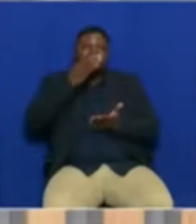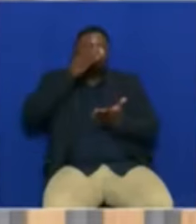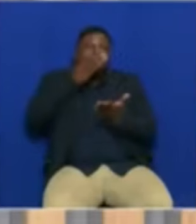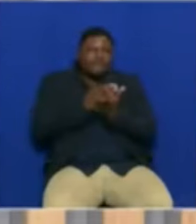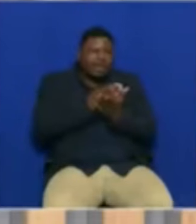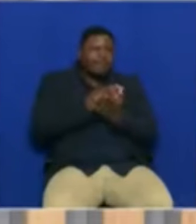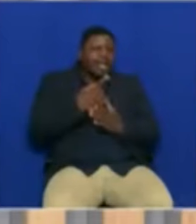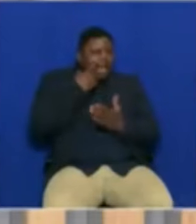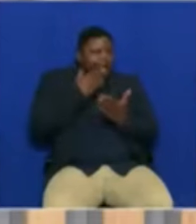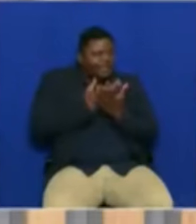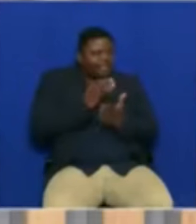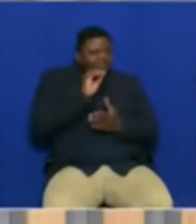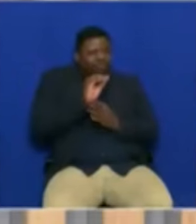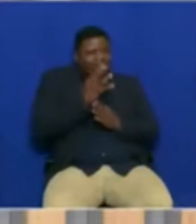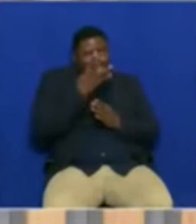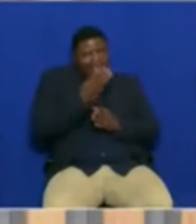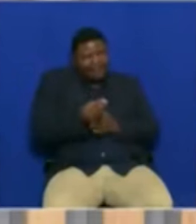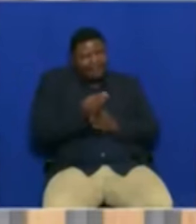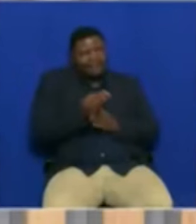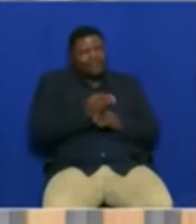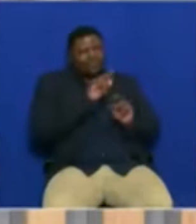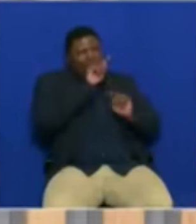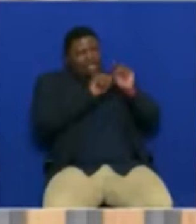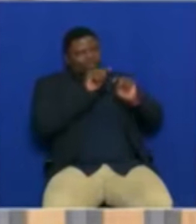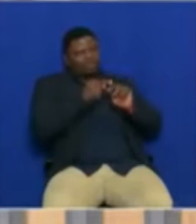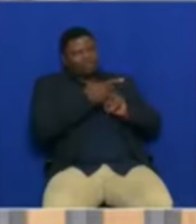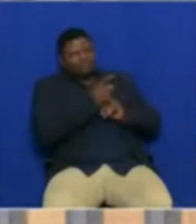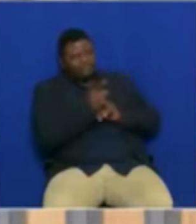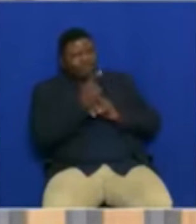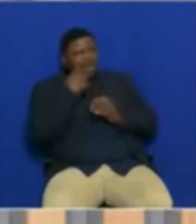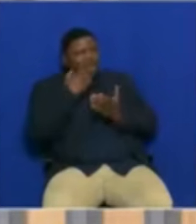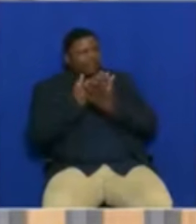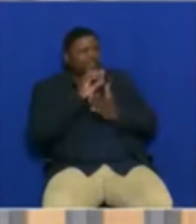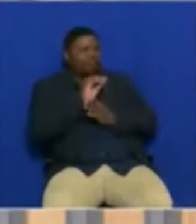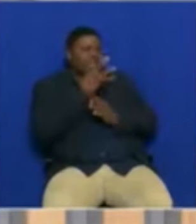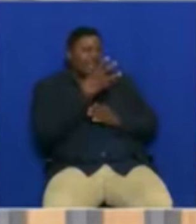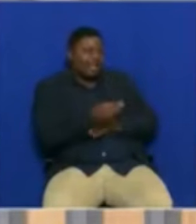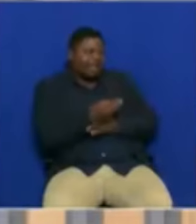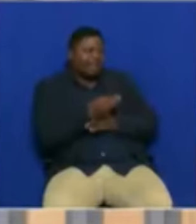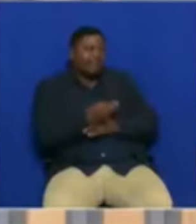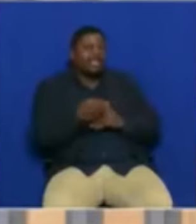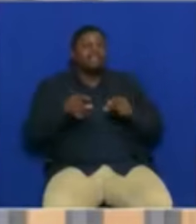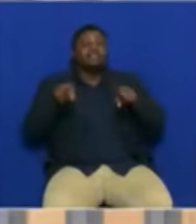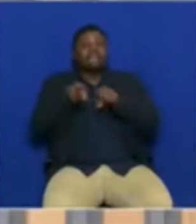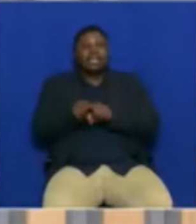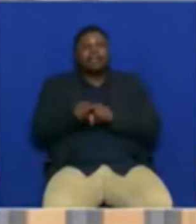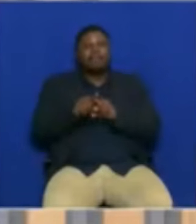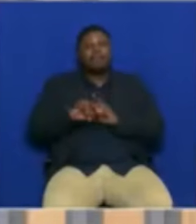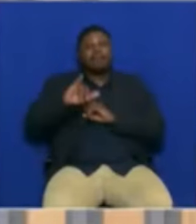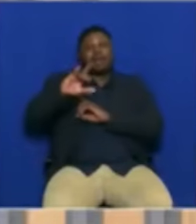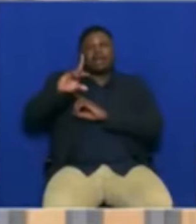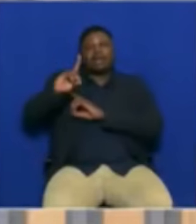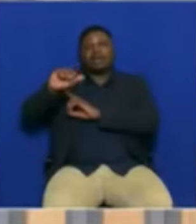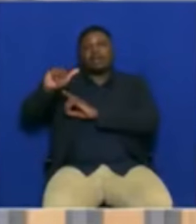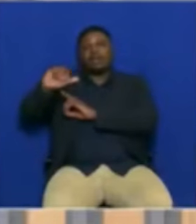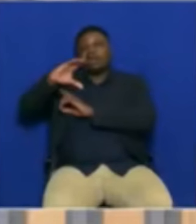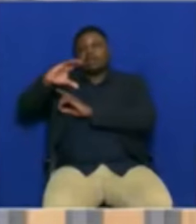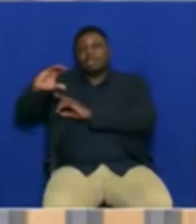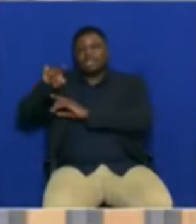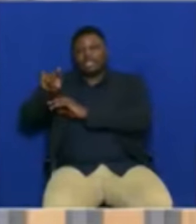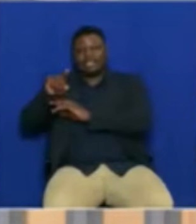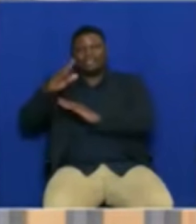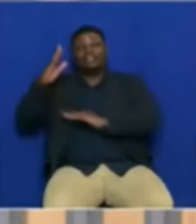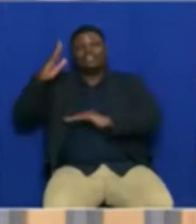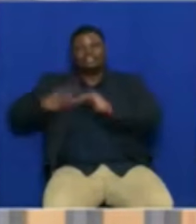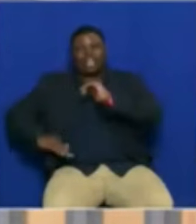concur with your decision to charge. So IDEC's decision to charge them on the offenses as